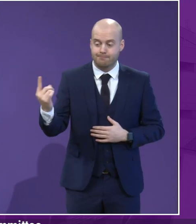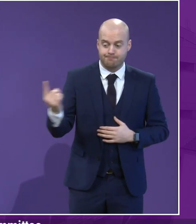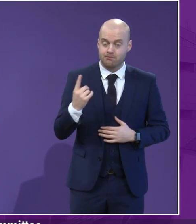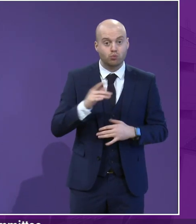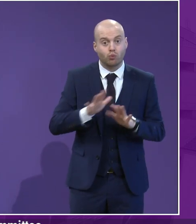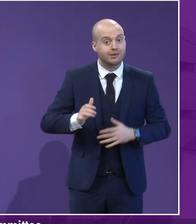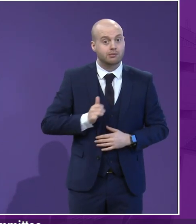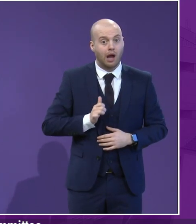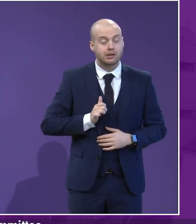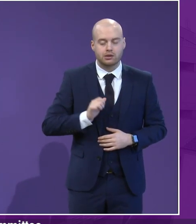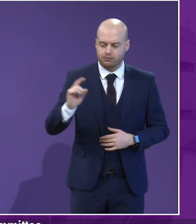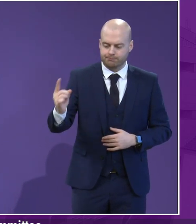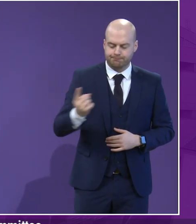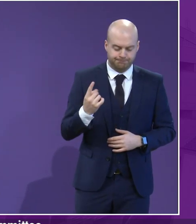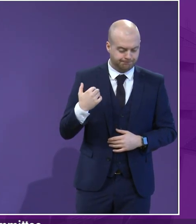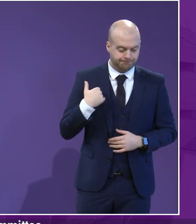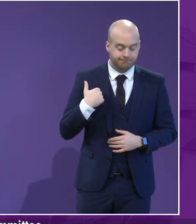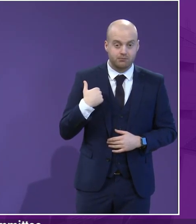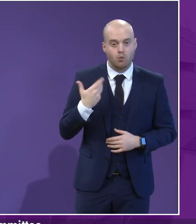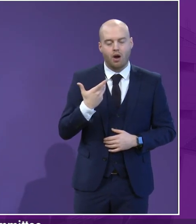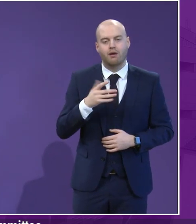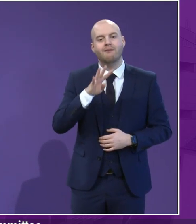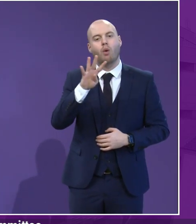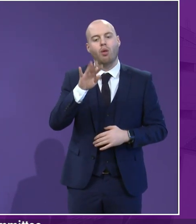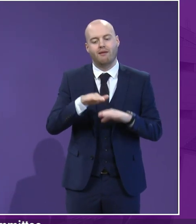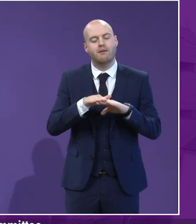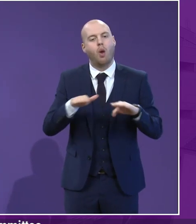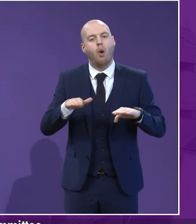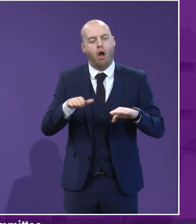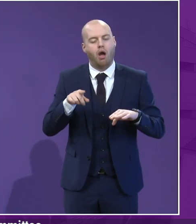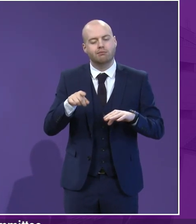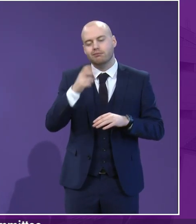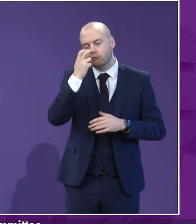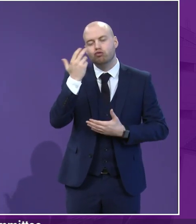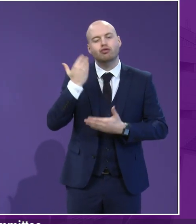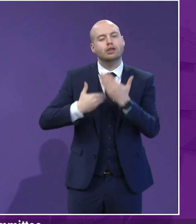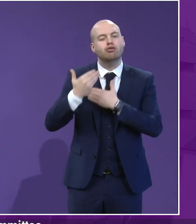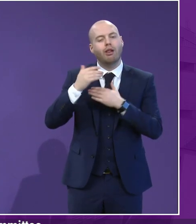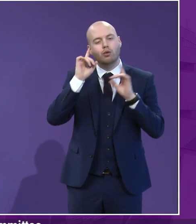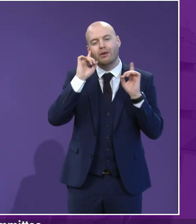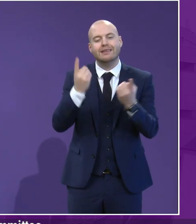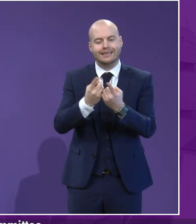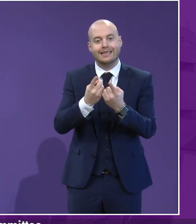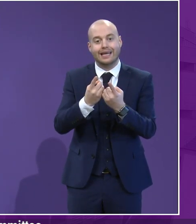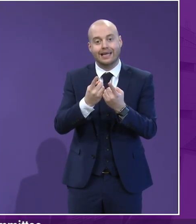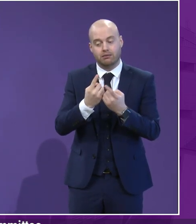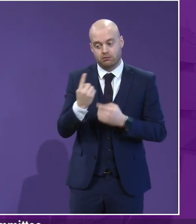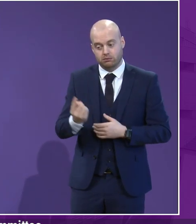mental impact on her as well, but the physical condition seemed to be quite progressive.